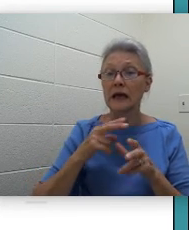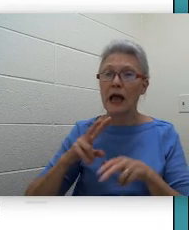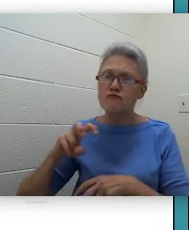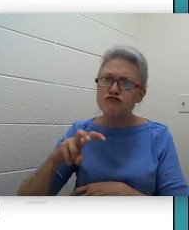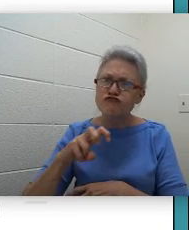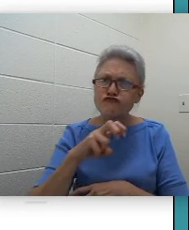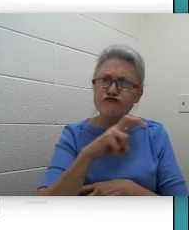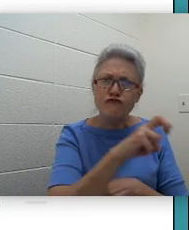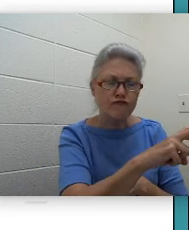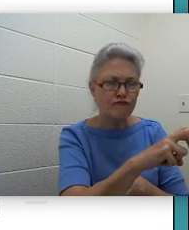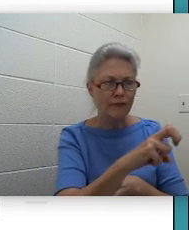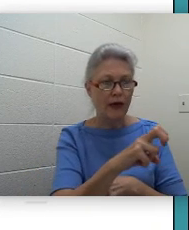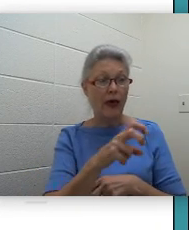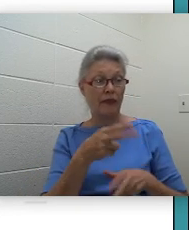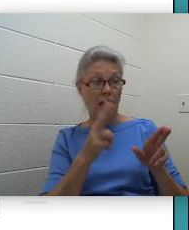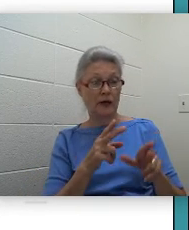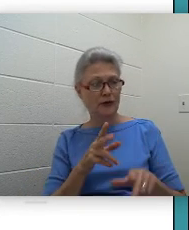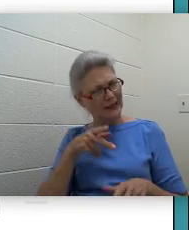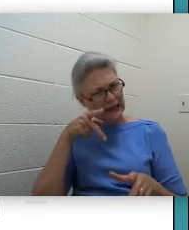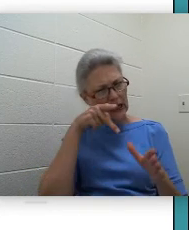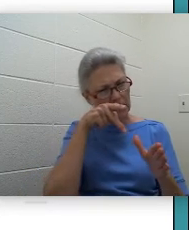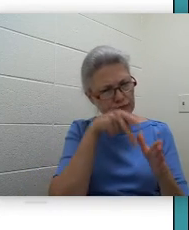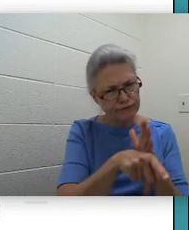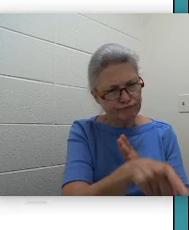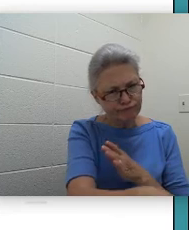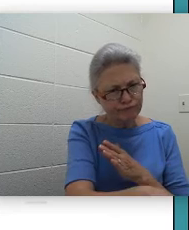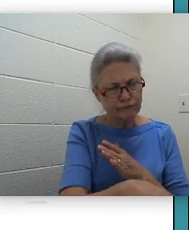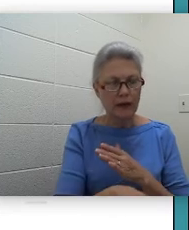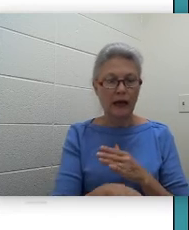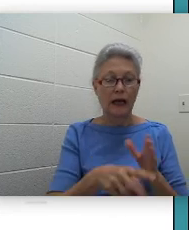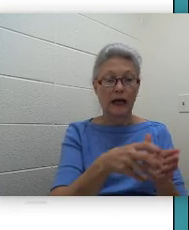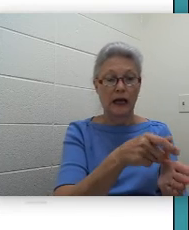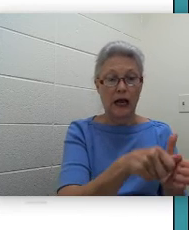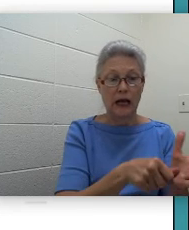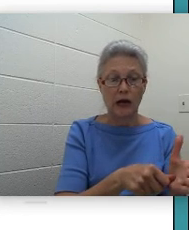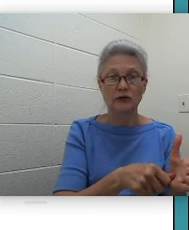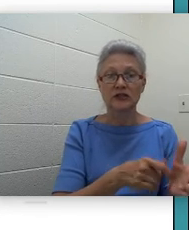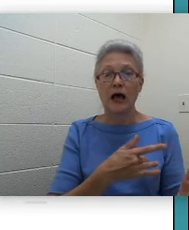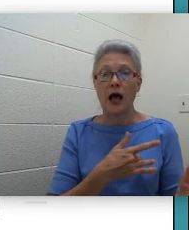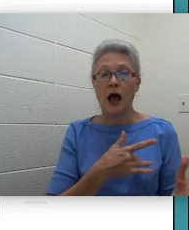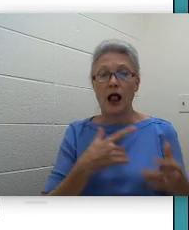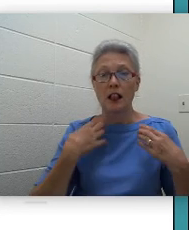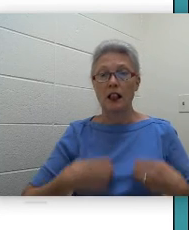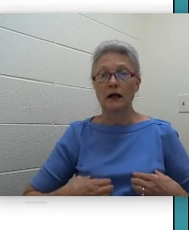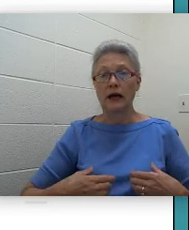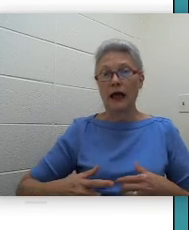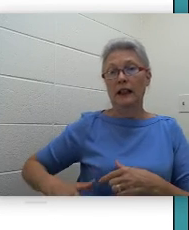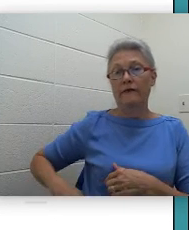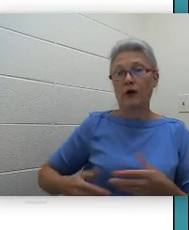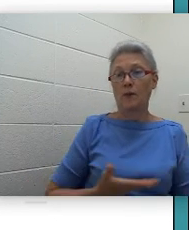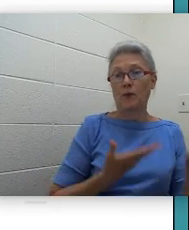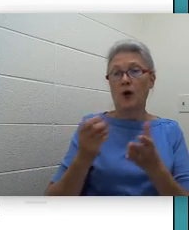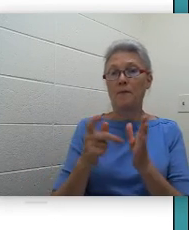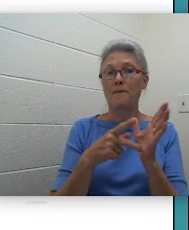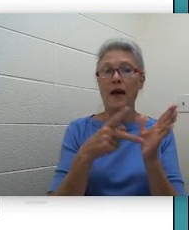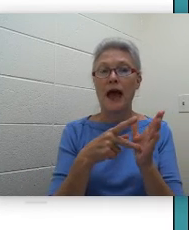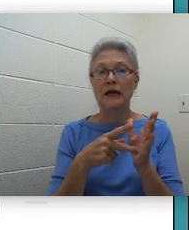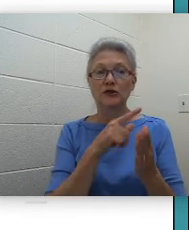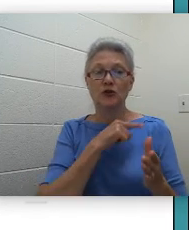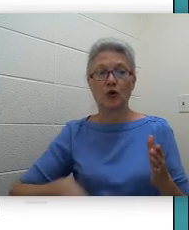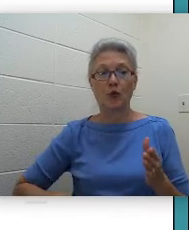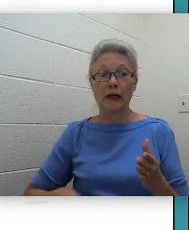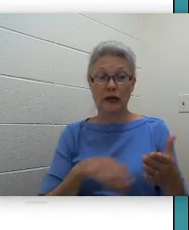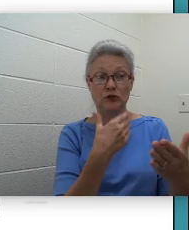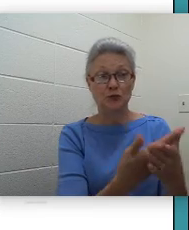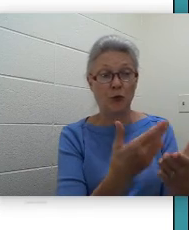killed it, cut out its lung and liver, and took them back to the queen as proof of Snow White's death. The cook had to boil them